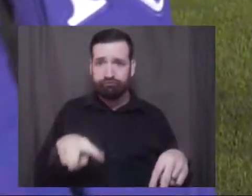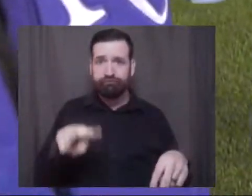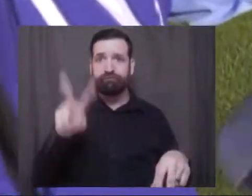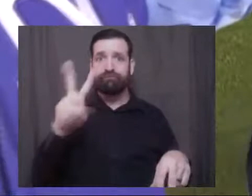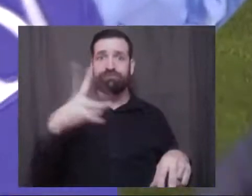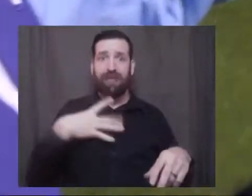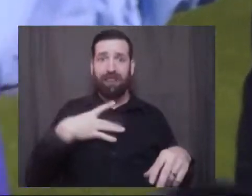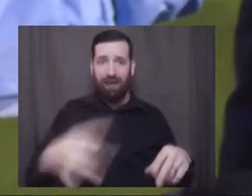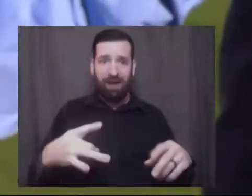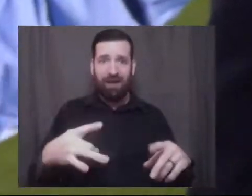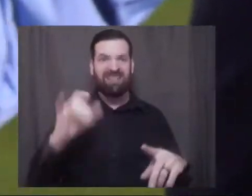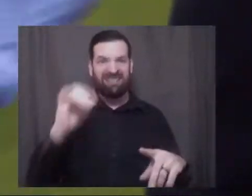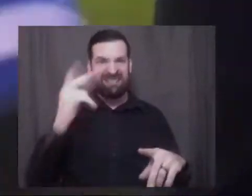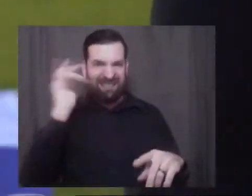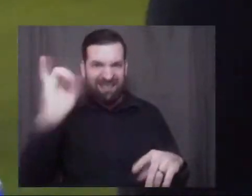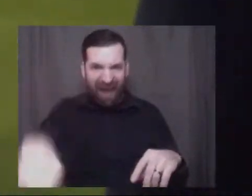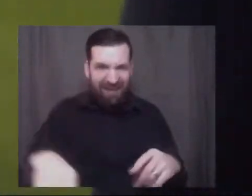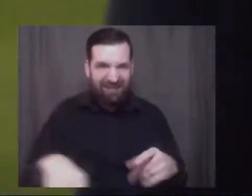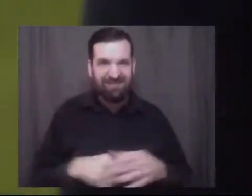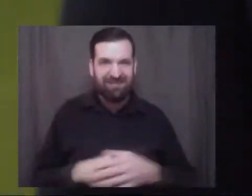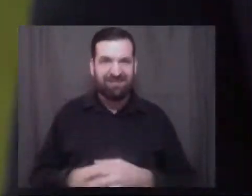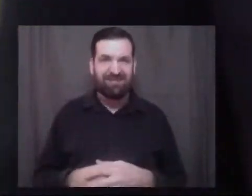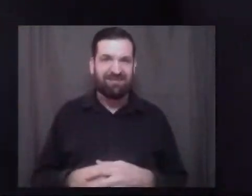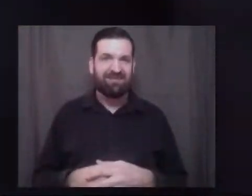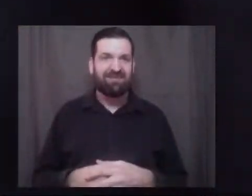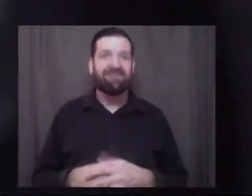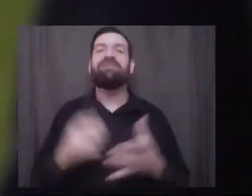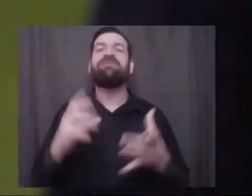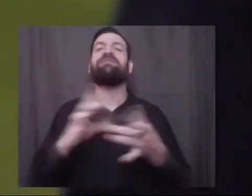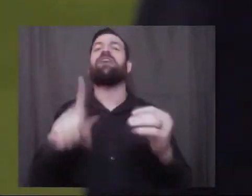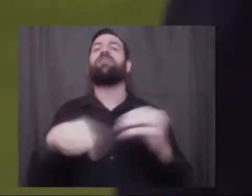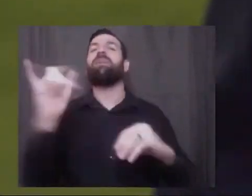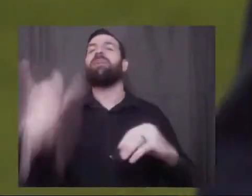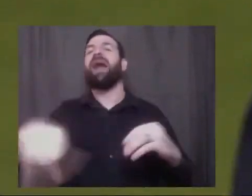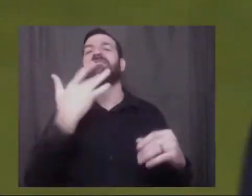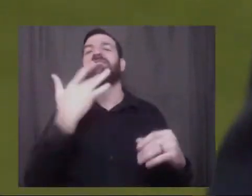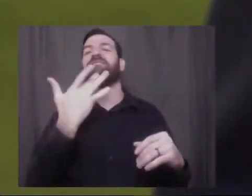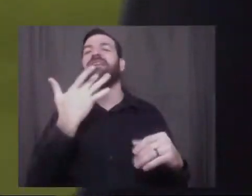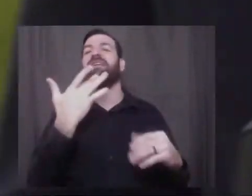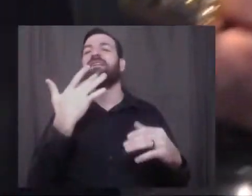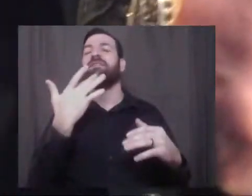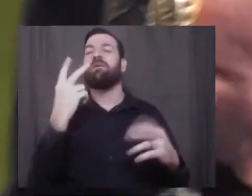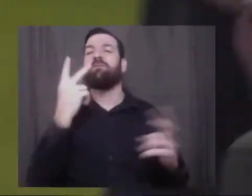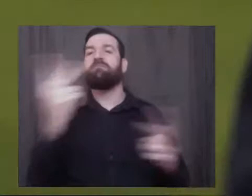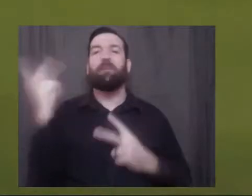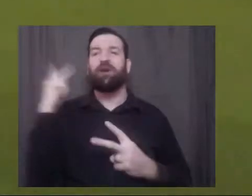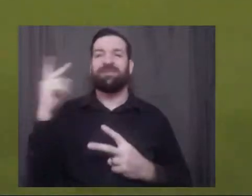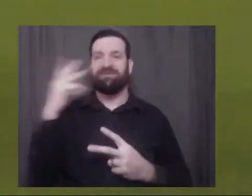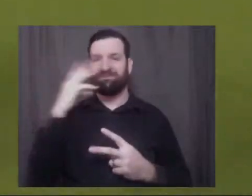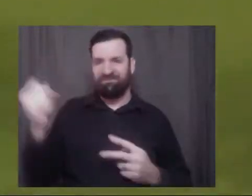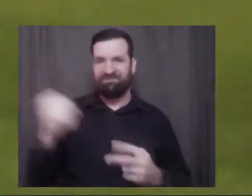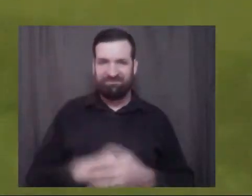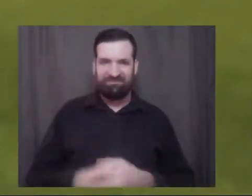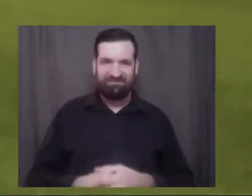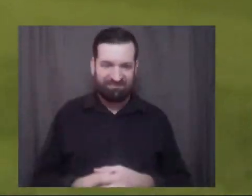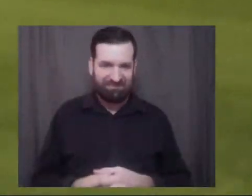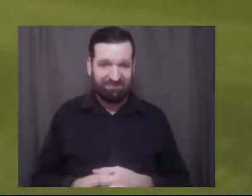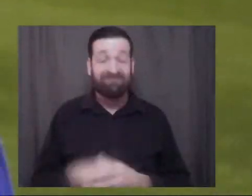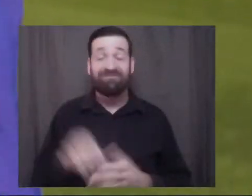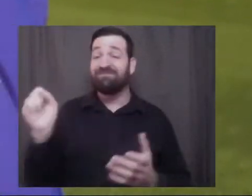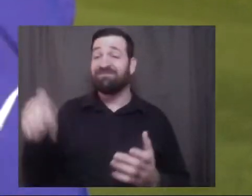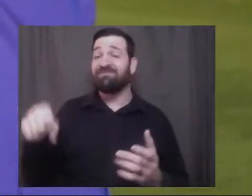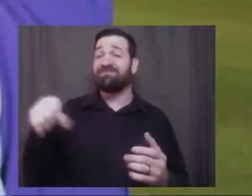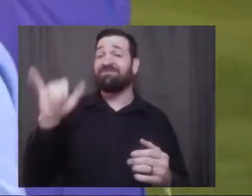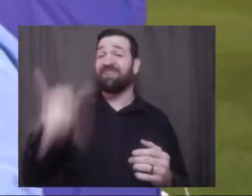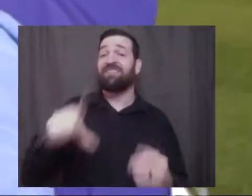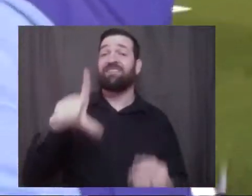this little nugget. Tell us a little bit about that favorite memory. Diamonds are our boys' best friend. Yes, they are. Yes, that's the 2015